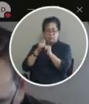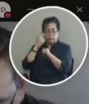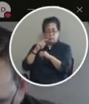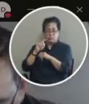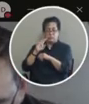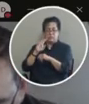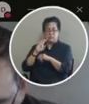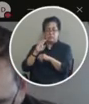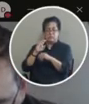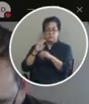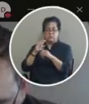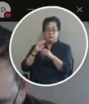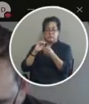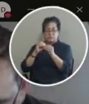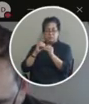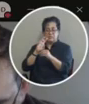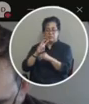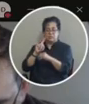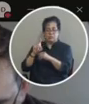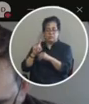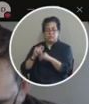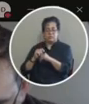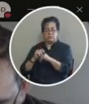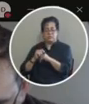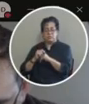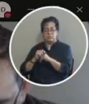to number 61?